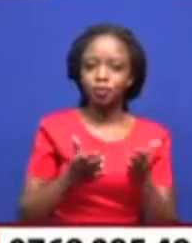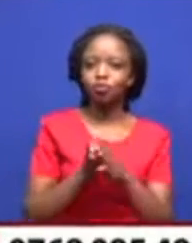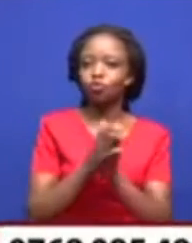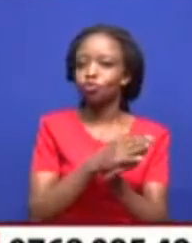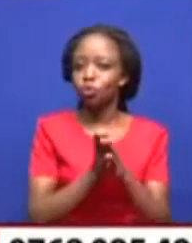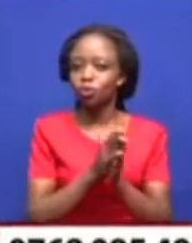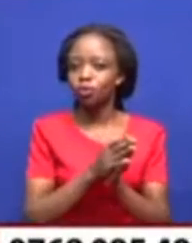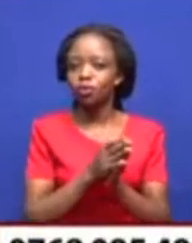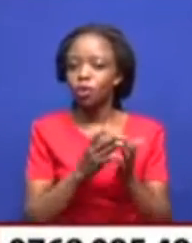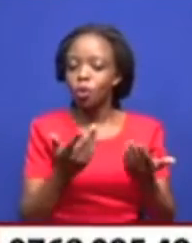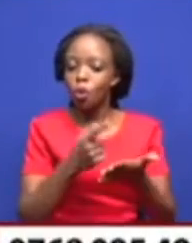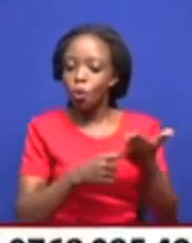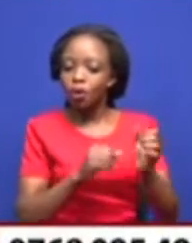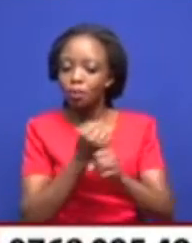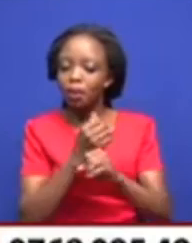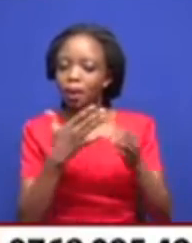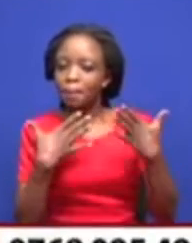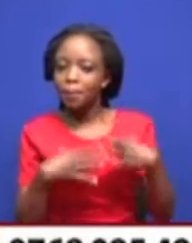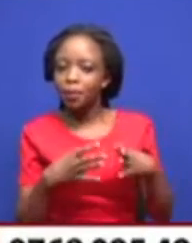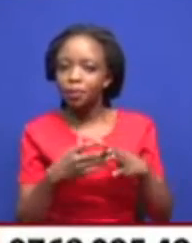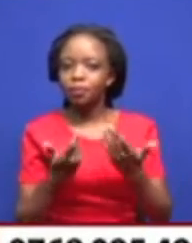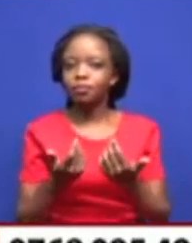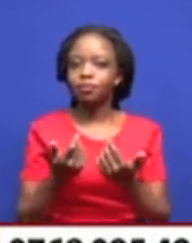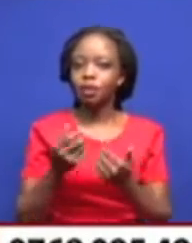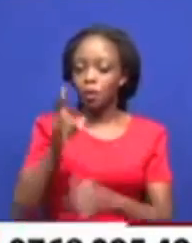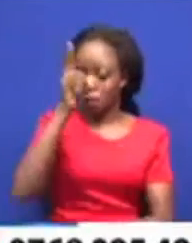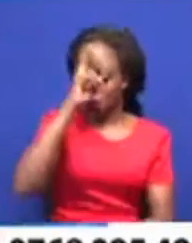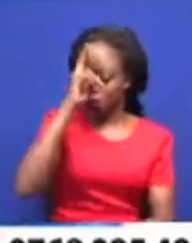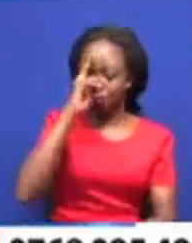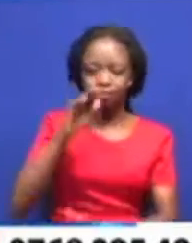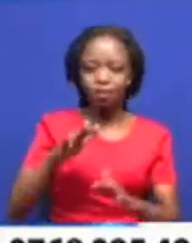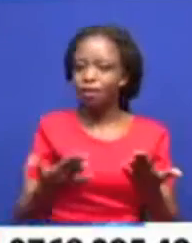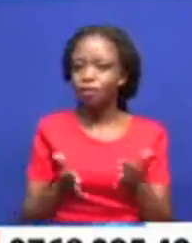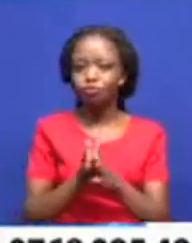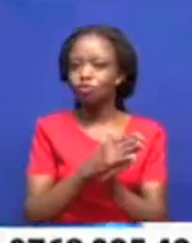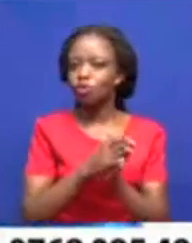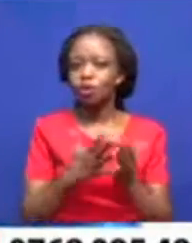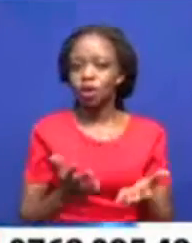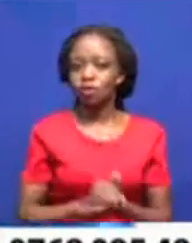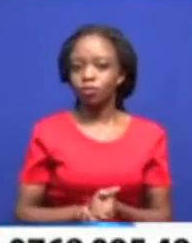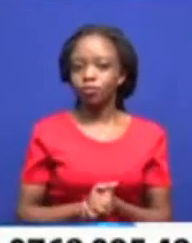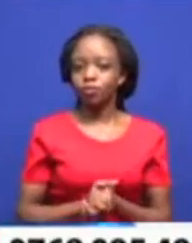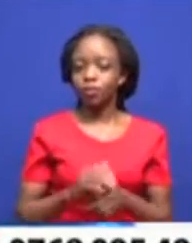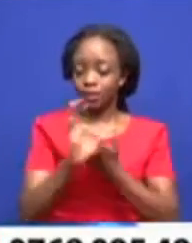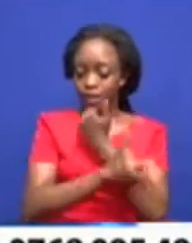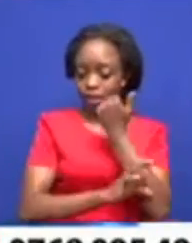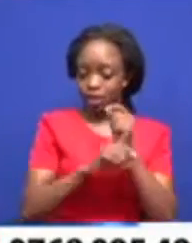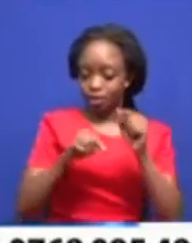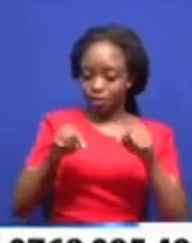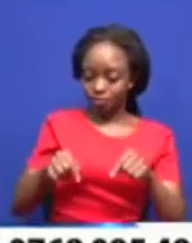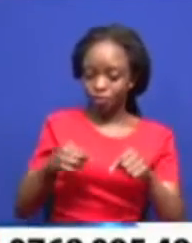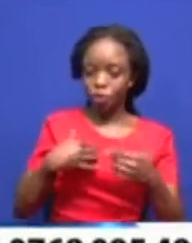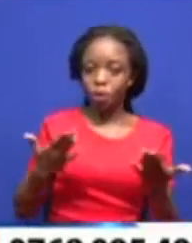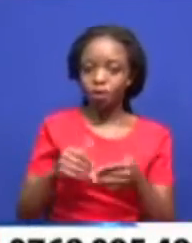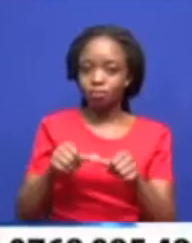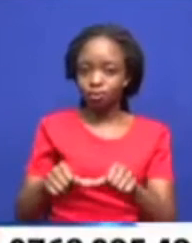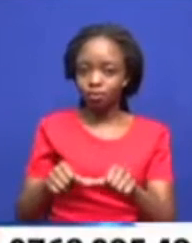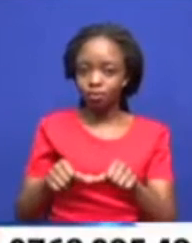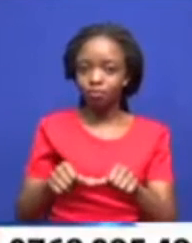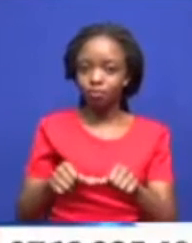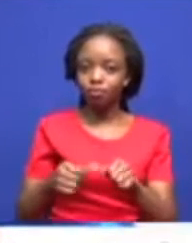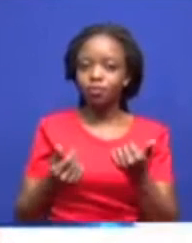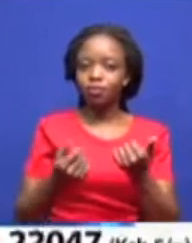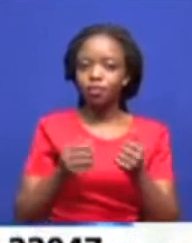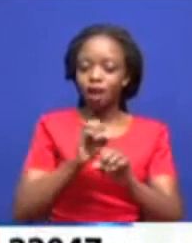that we have between the people and the police? In the city of Minneapolis has been on the spot, the global spotlight